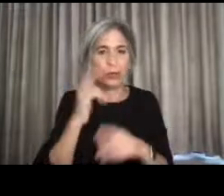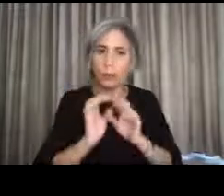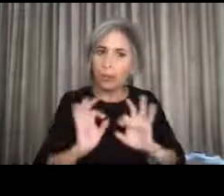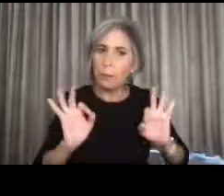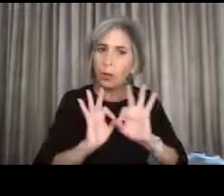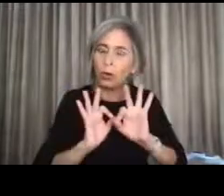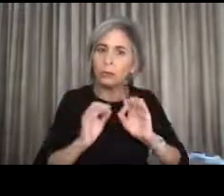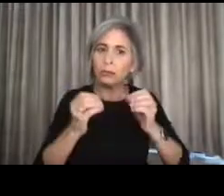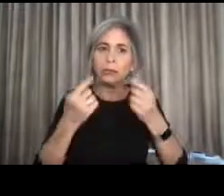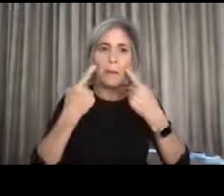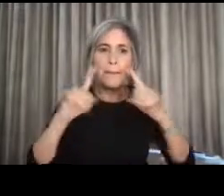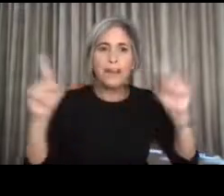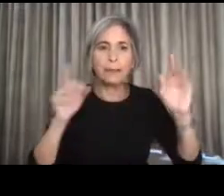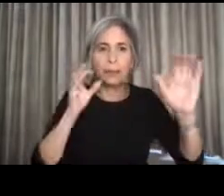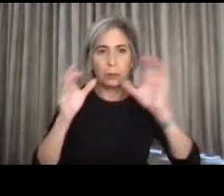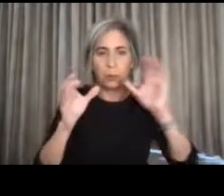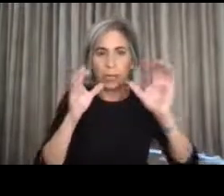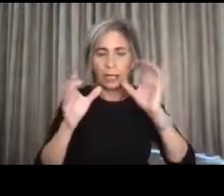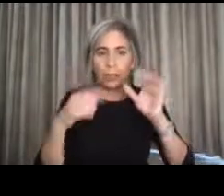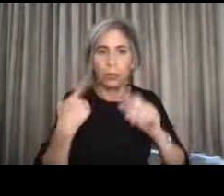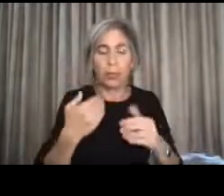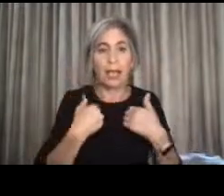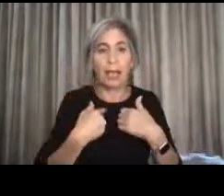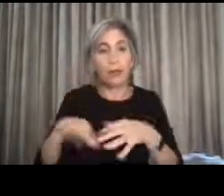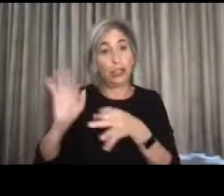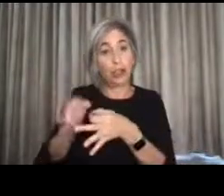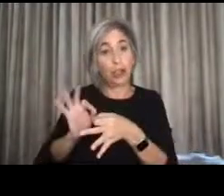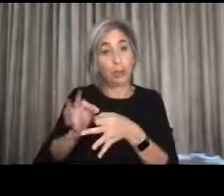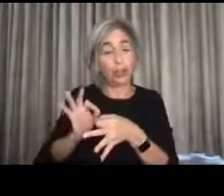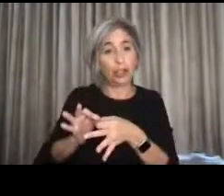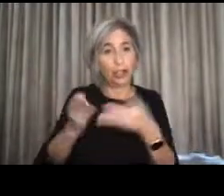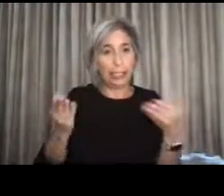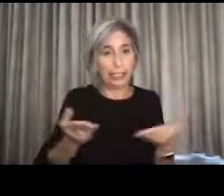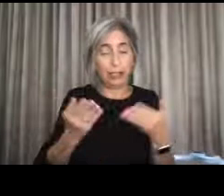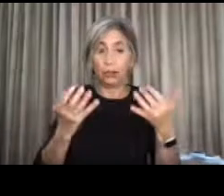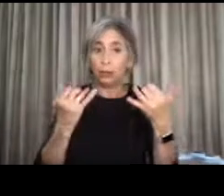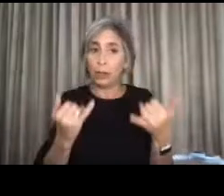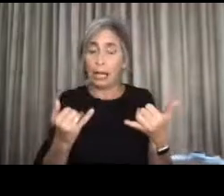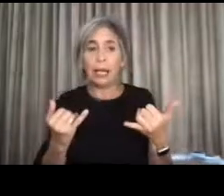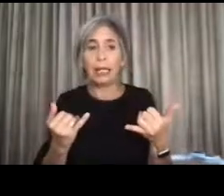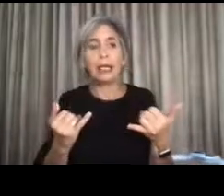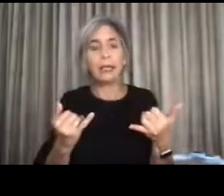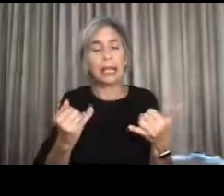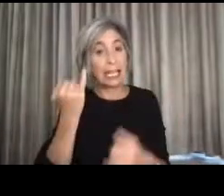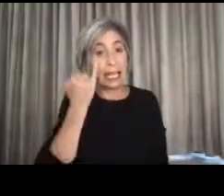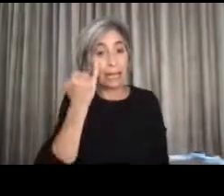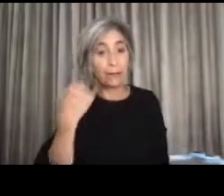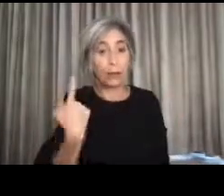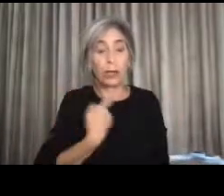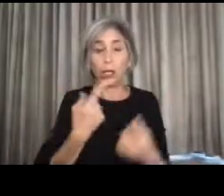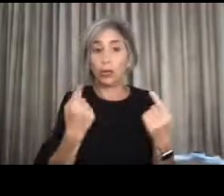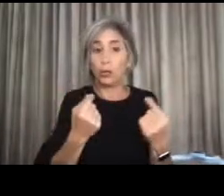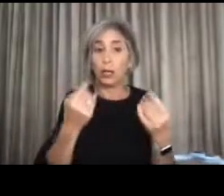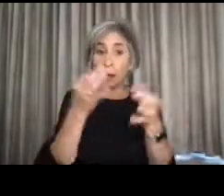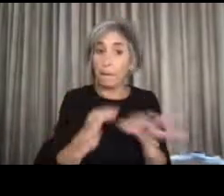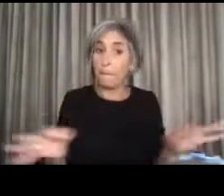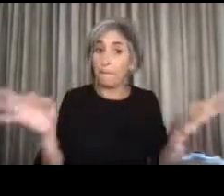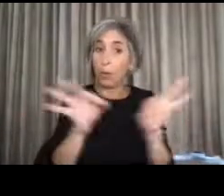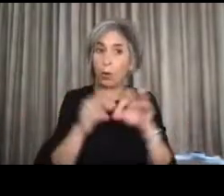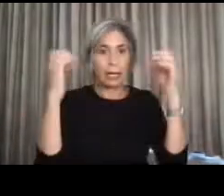effective communication. So we do have a sign language interpreter here today. If we are doing any important